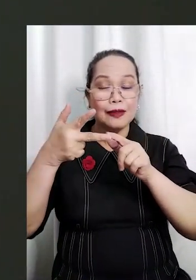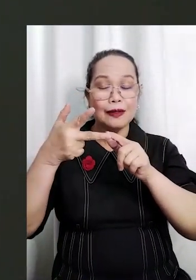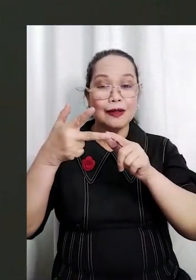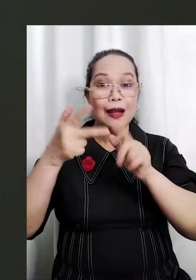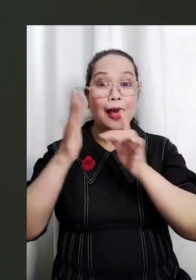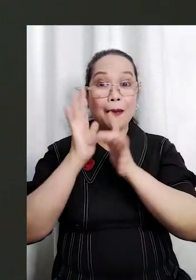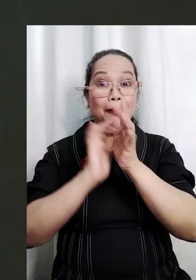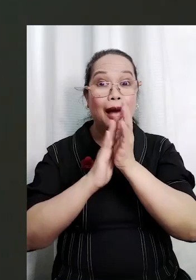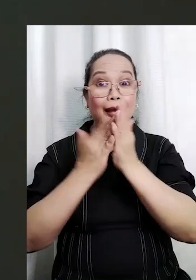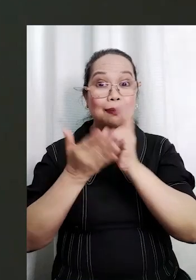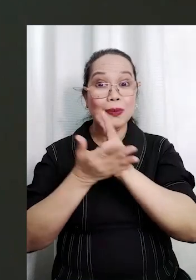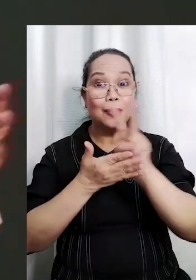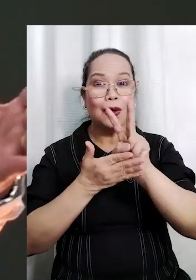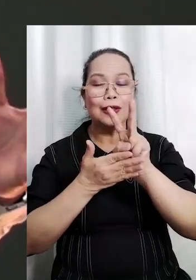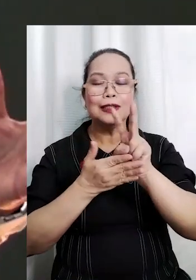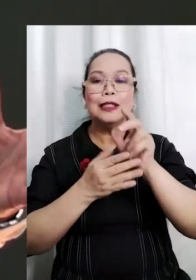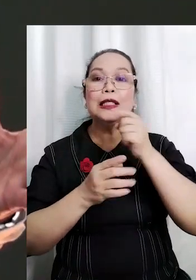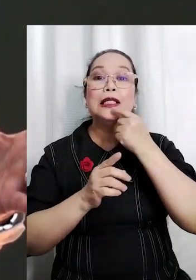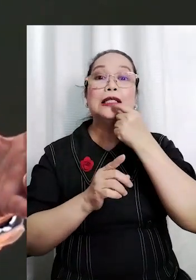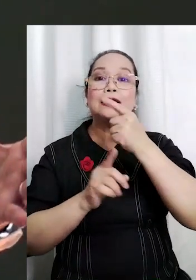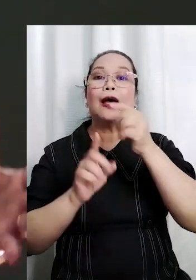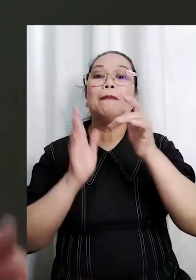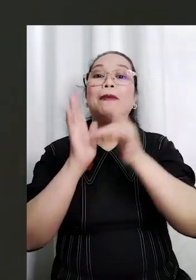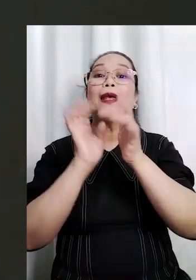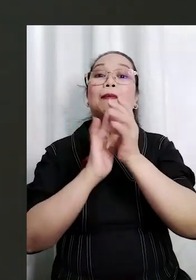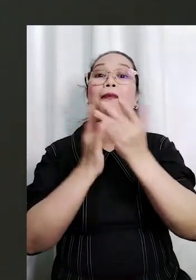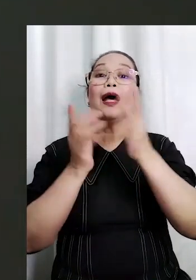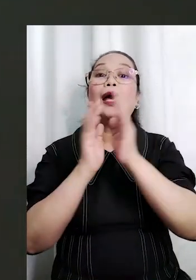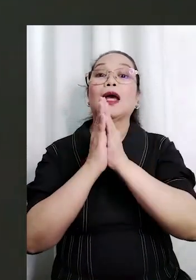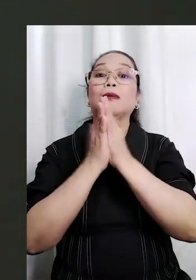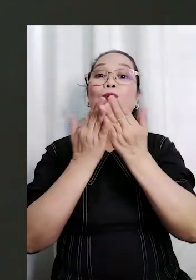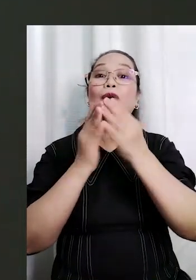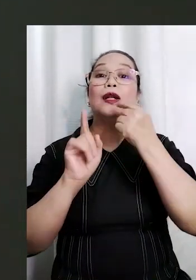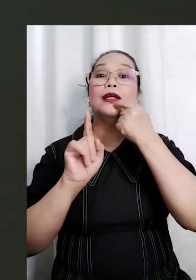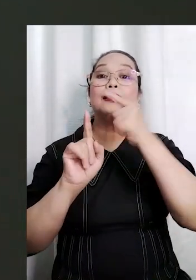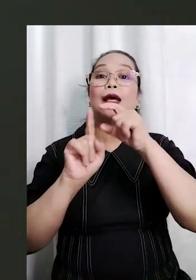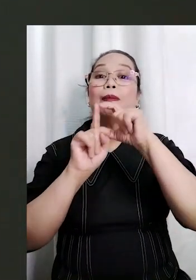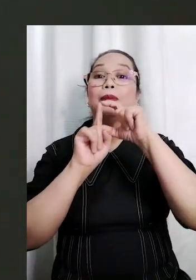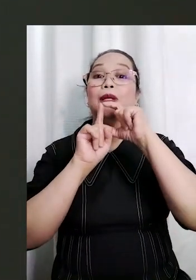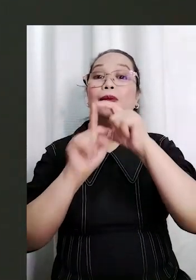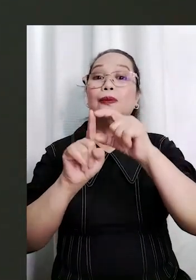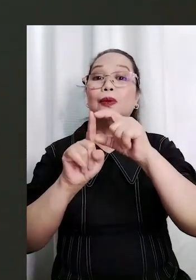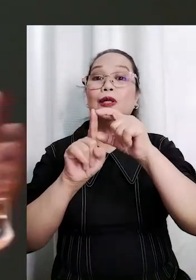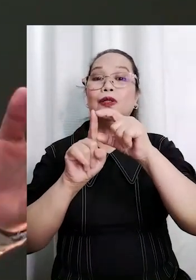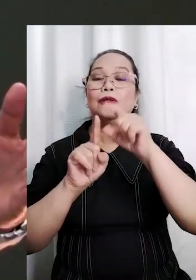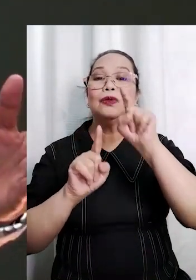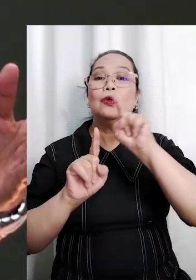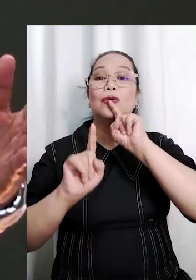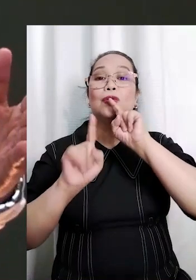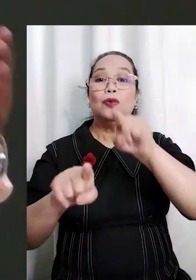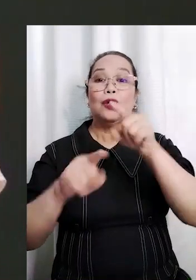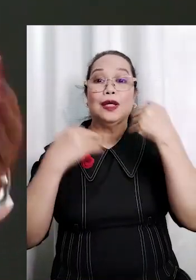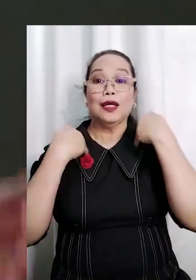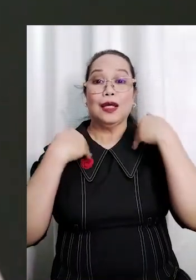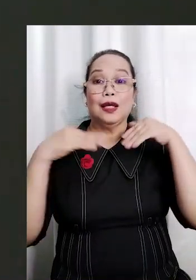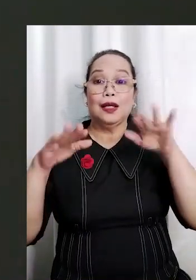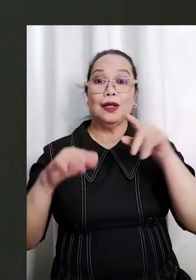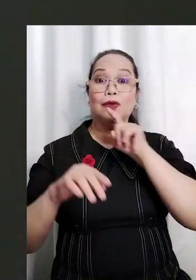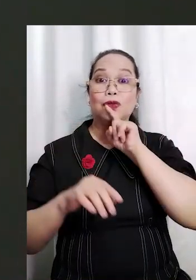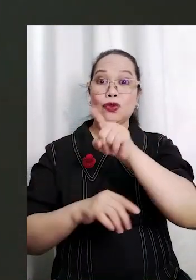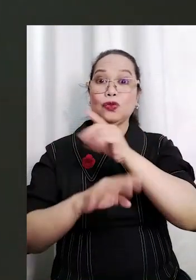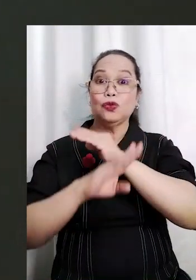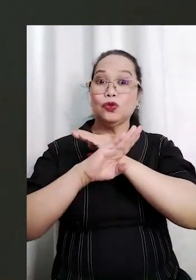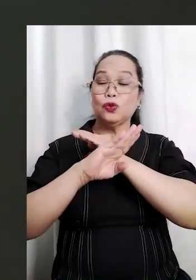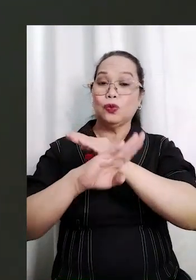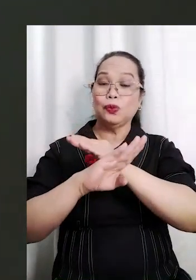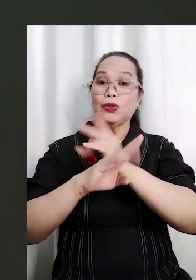ng Bible verse si Jesus. It is written. At nag-quote siya mula sa Psalms. He will command his angels concerning